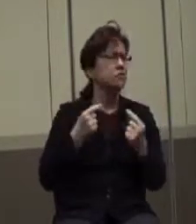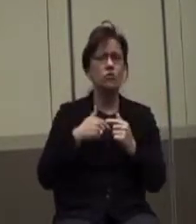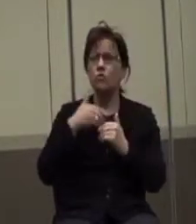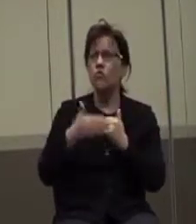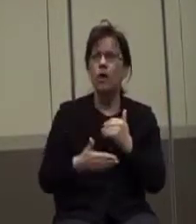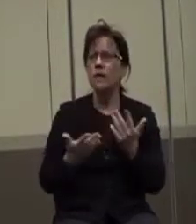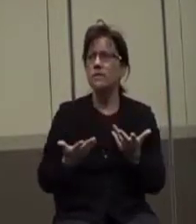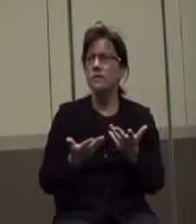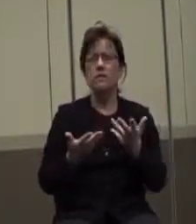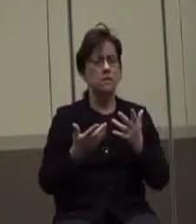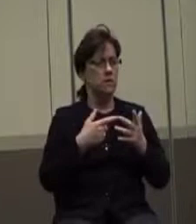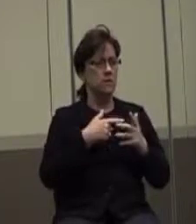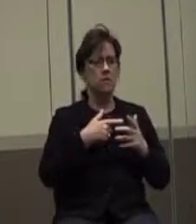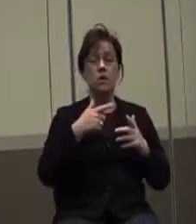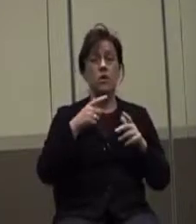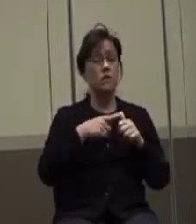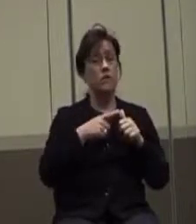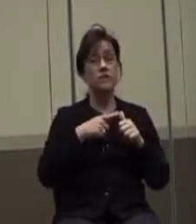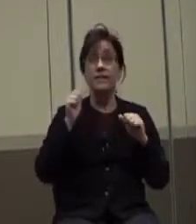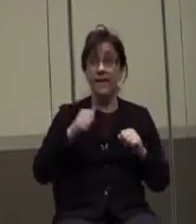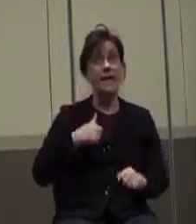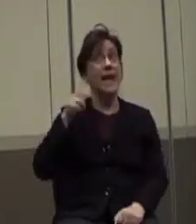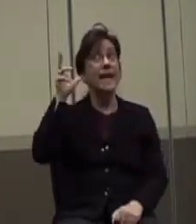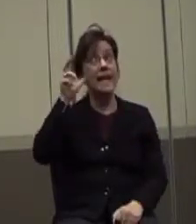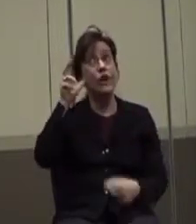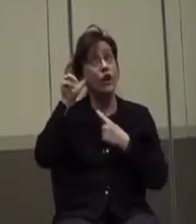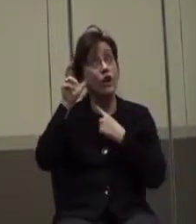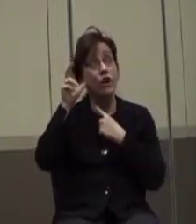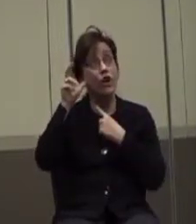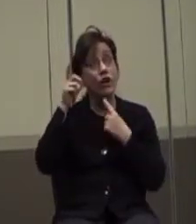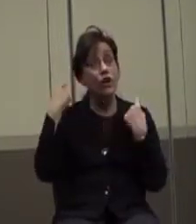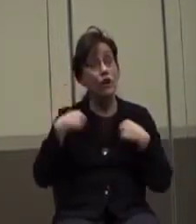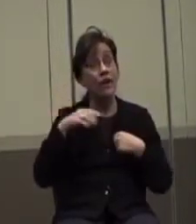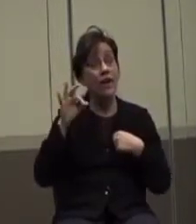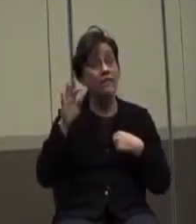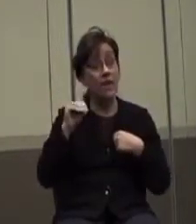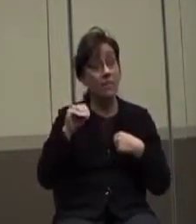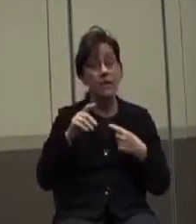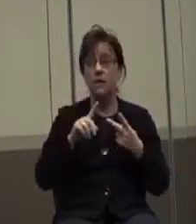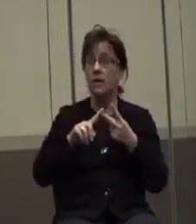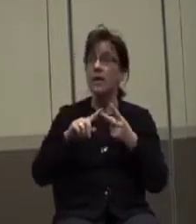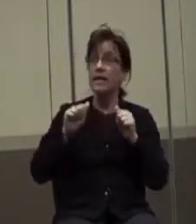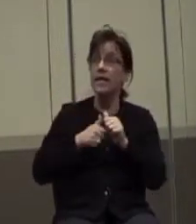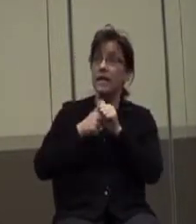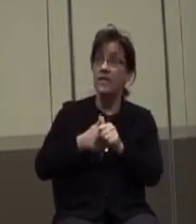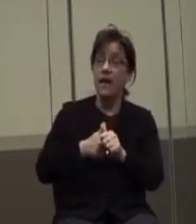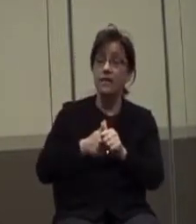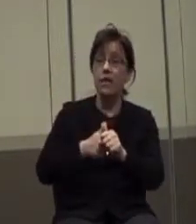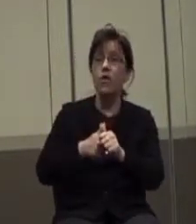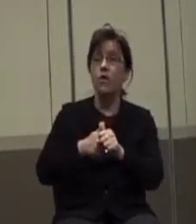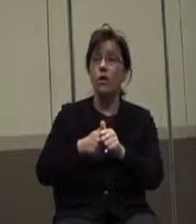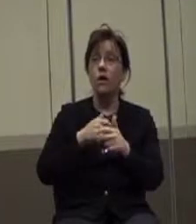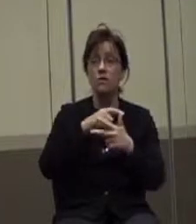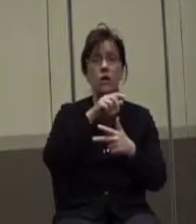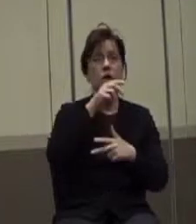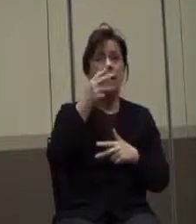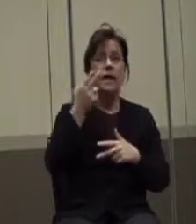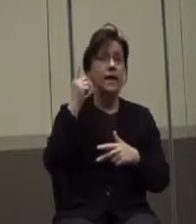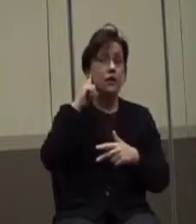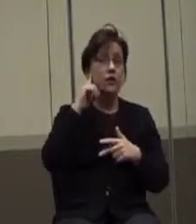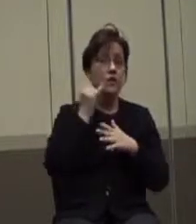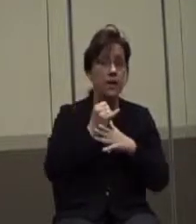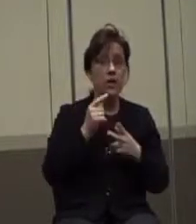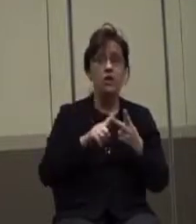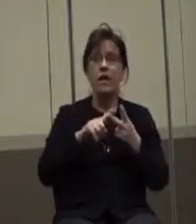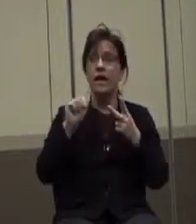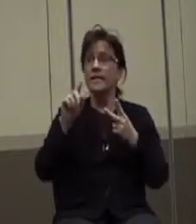So, A, am I hearing this? B, can I follow all the directives because of these? So the hearing impairment, the ADHD, the fact that the teacher is not using